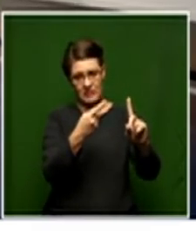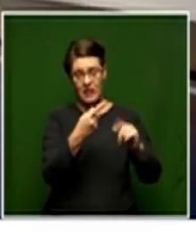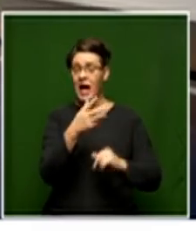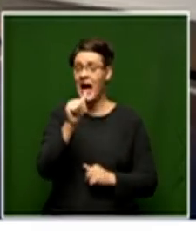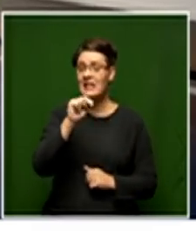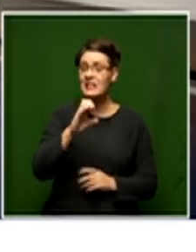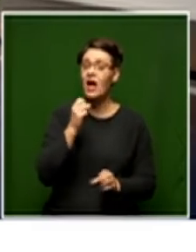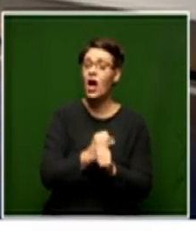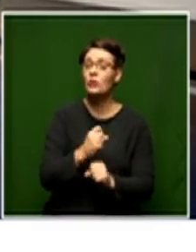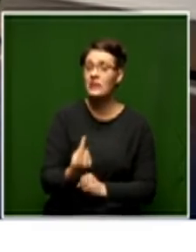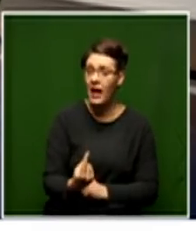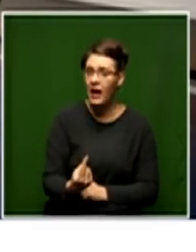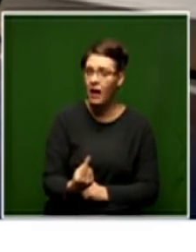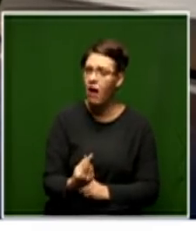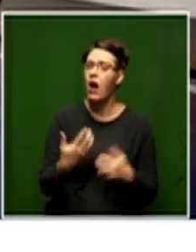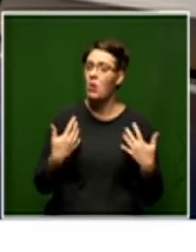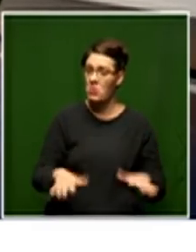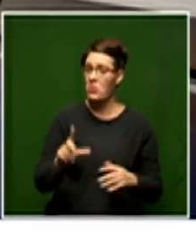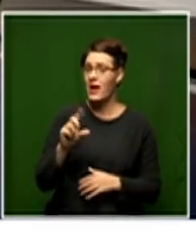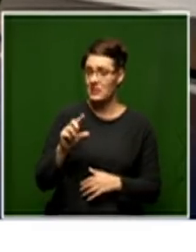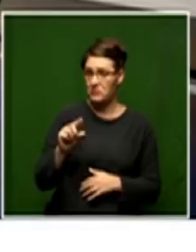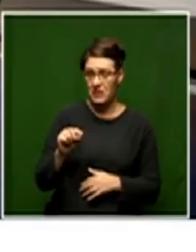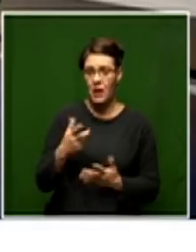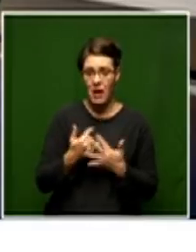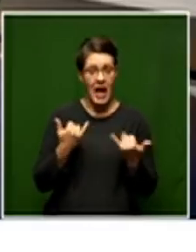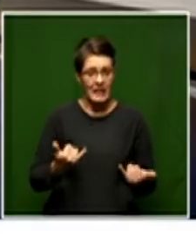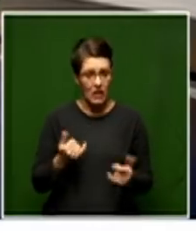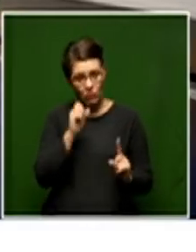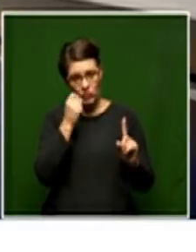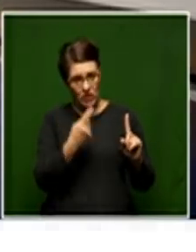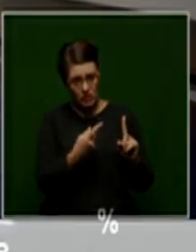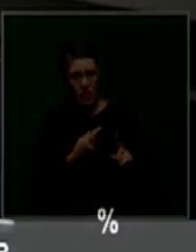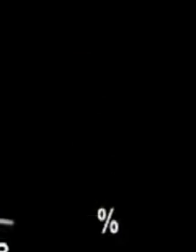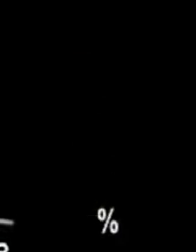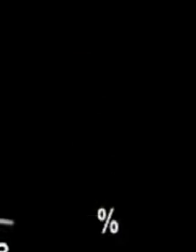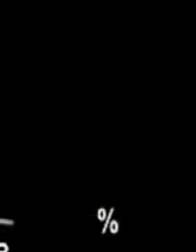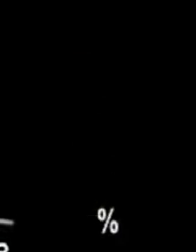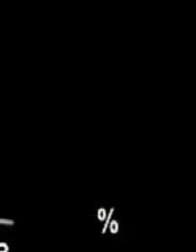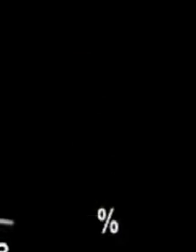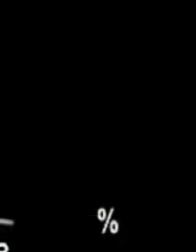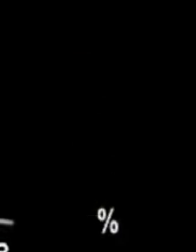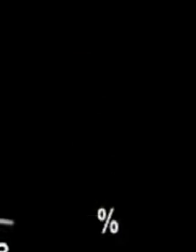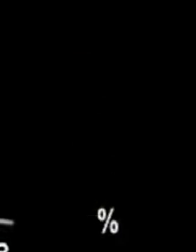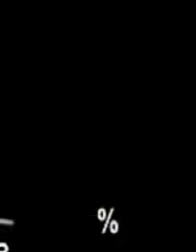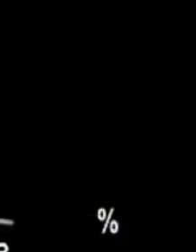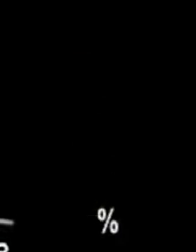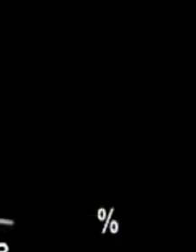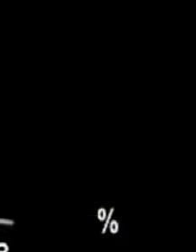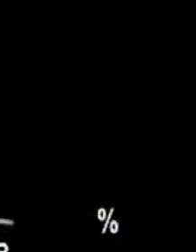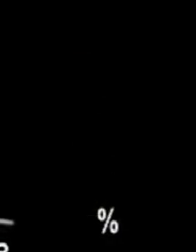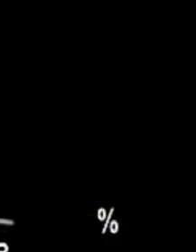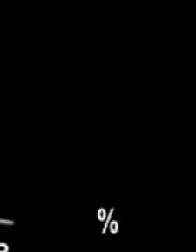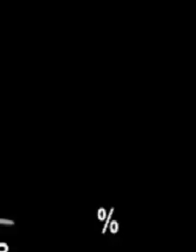ANC in Gauteng, fascinating, by current projections on 49%. Wow. We know